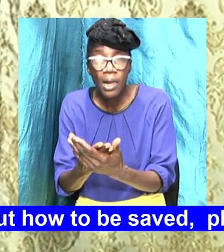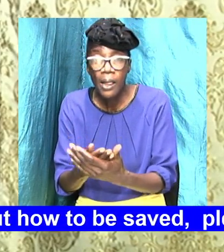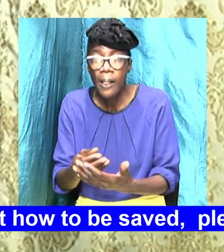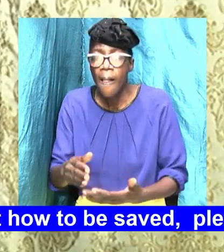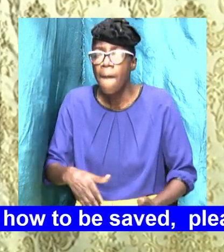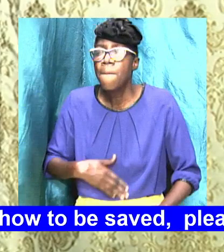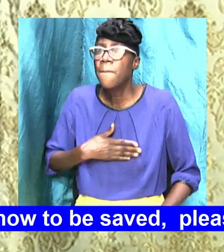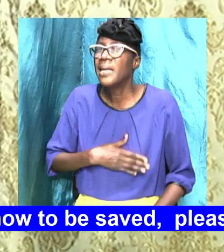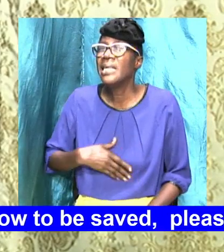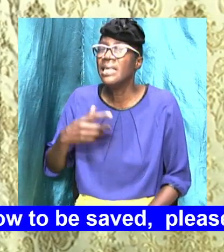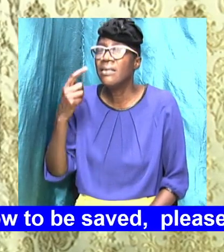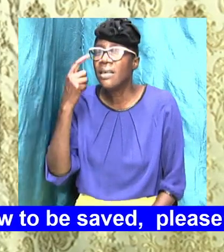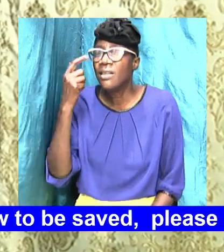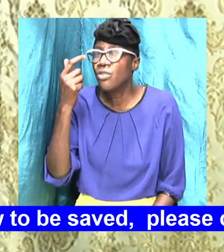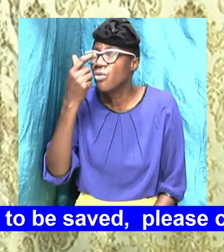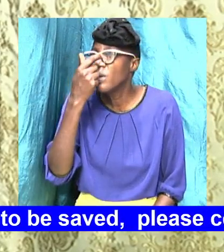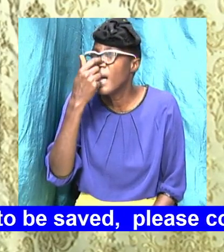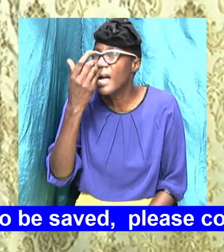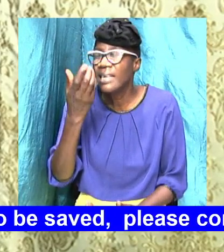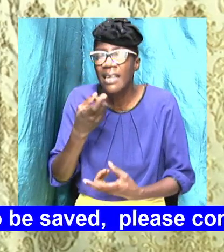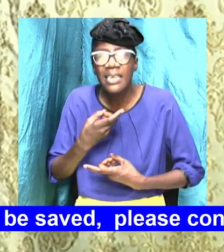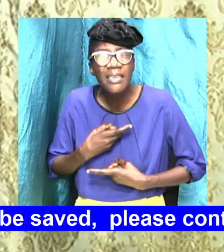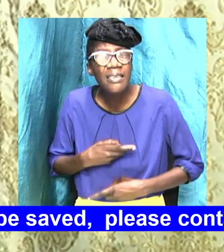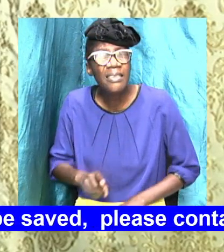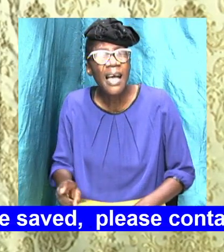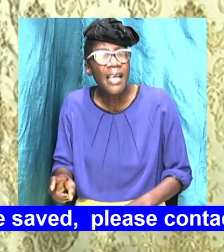and desire for gaining wisdom.